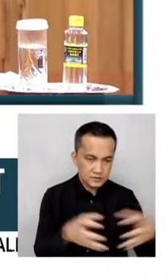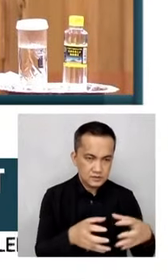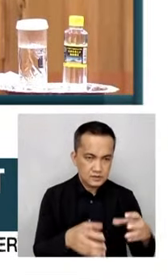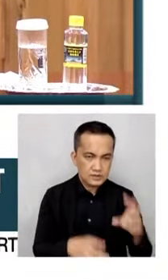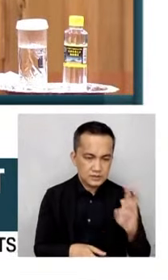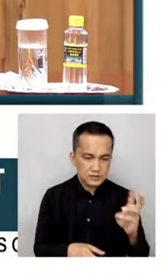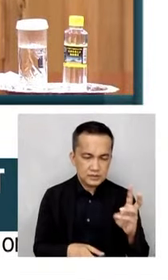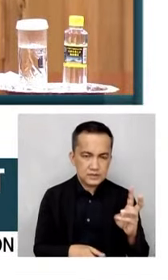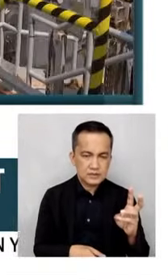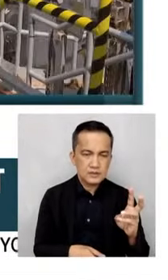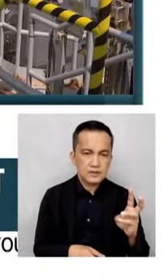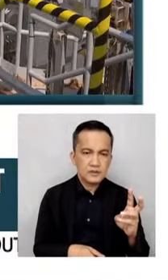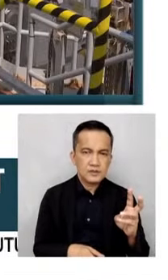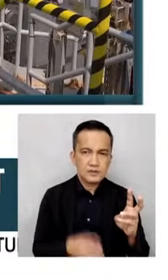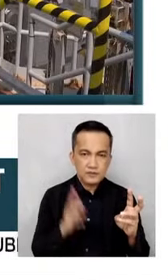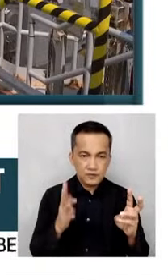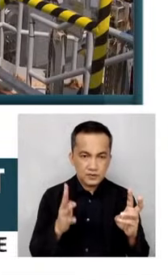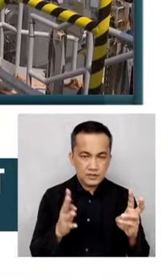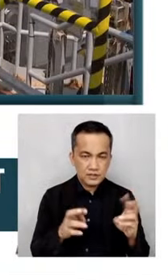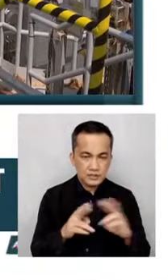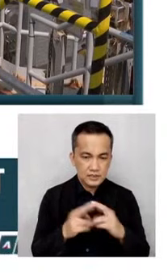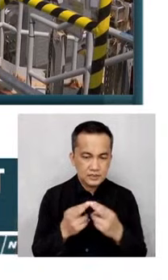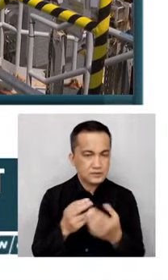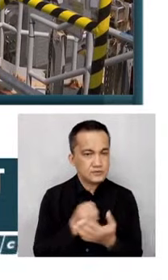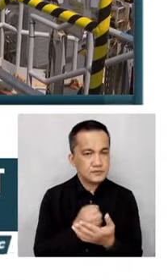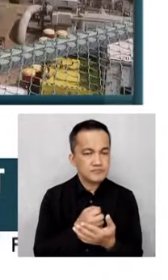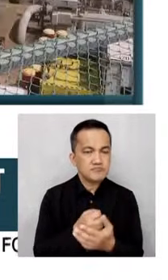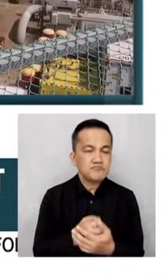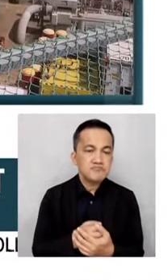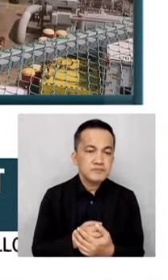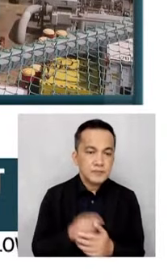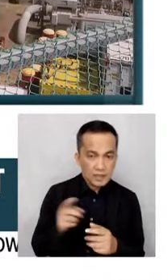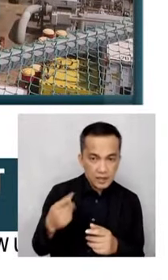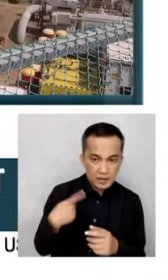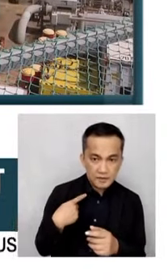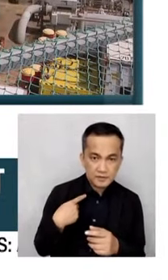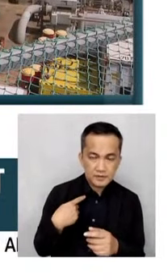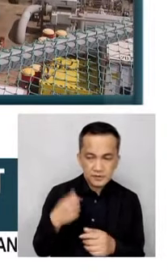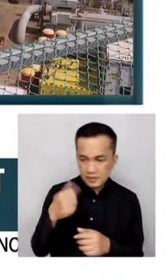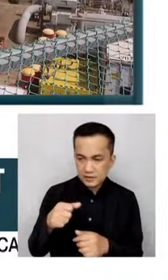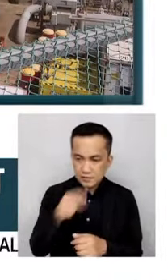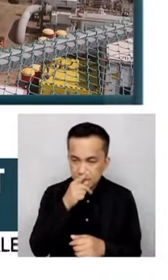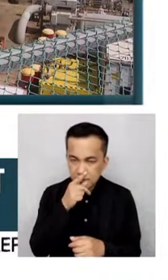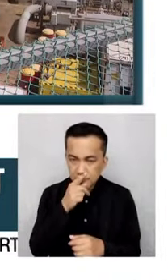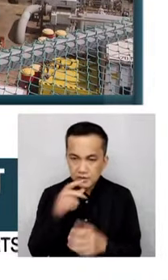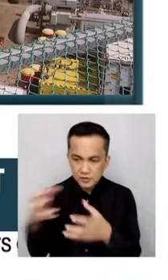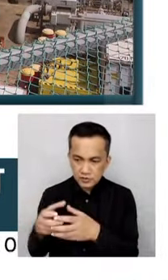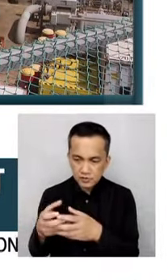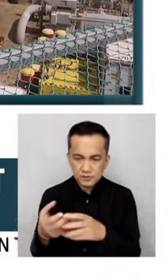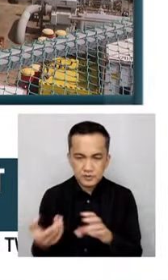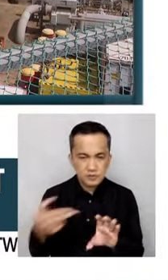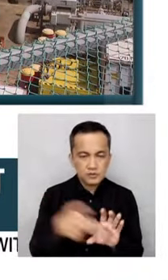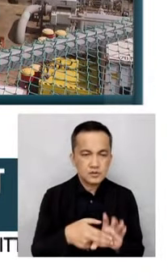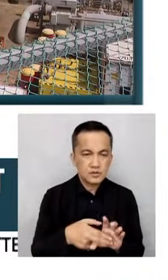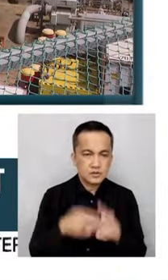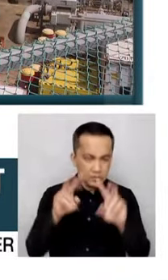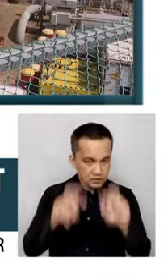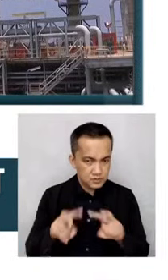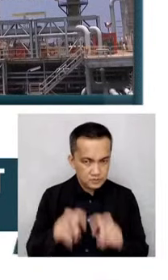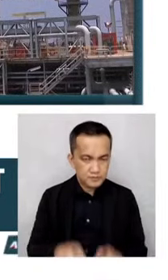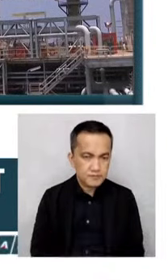60-40 relationship. If there will be any private entity that will enter into exploration, mm-hmm. and